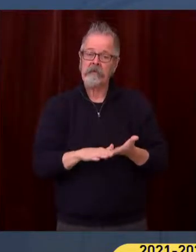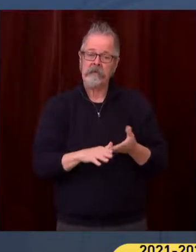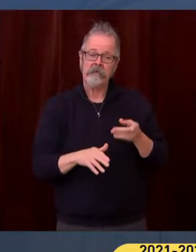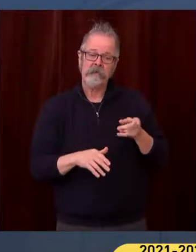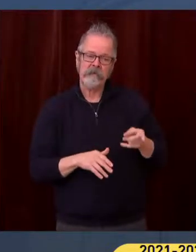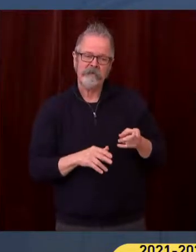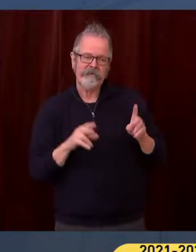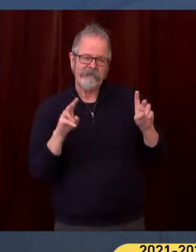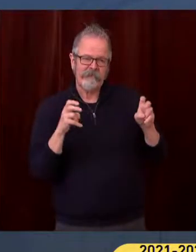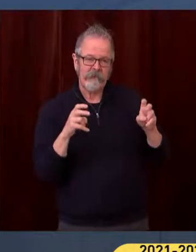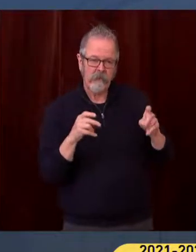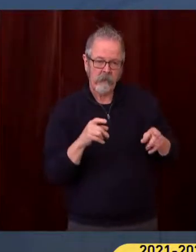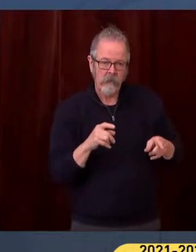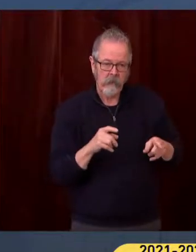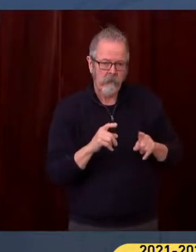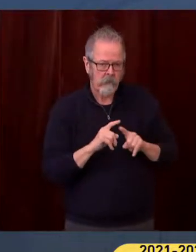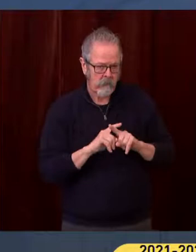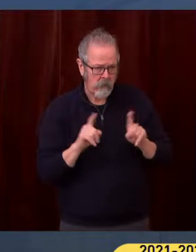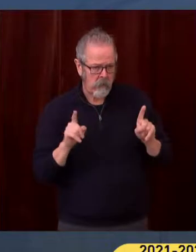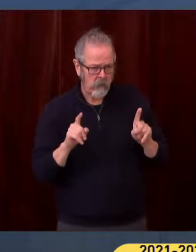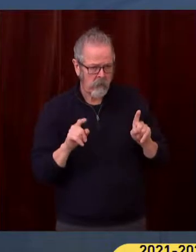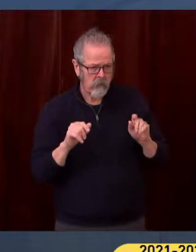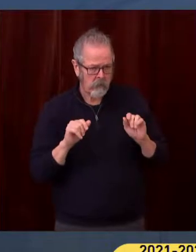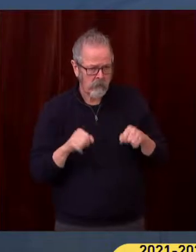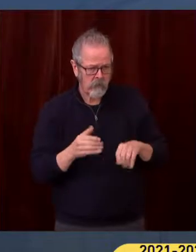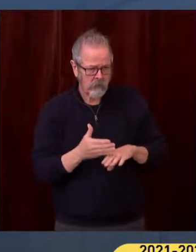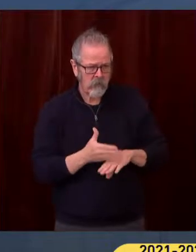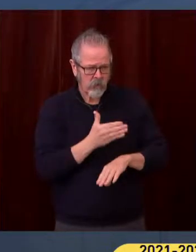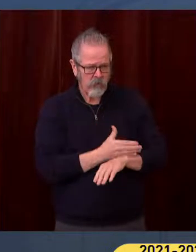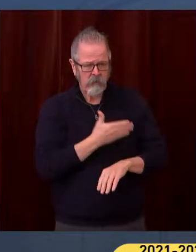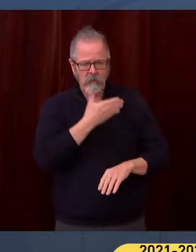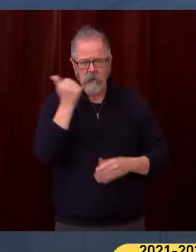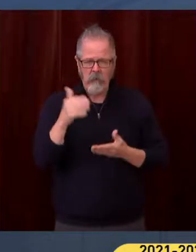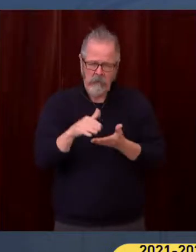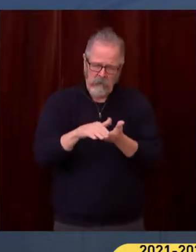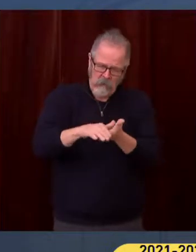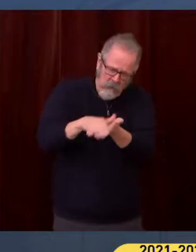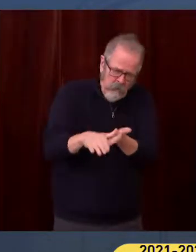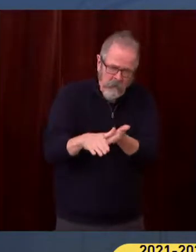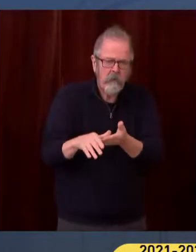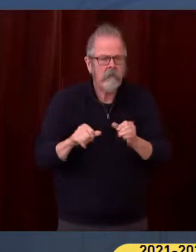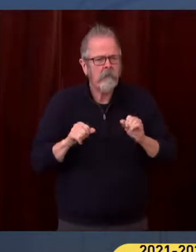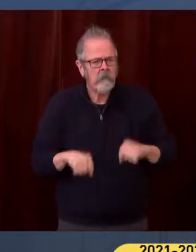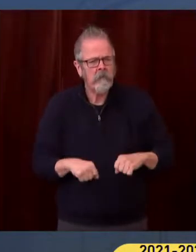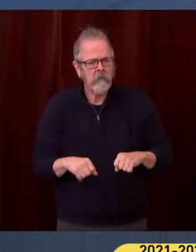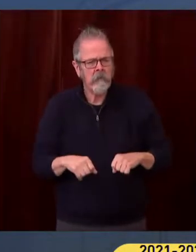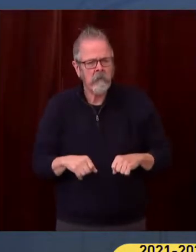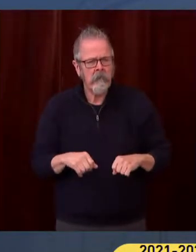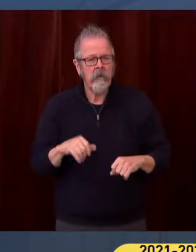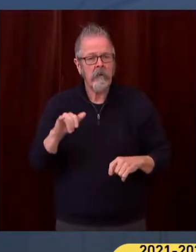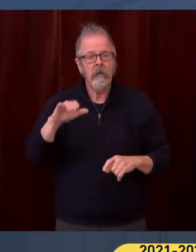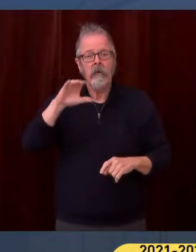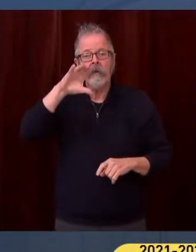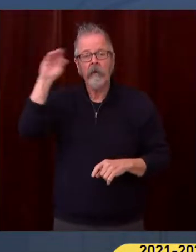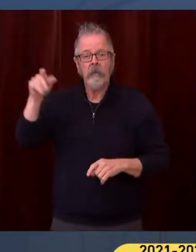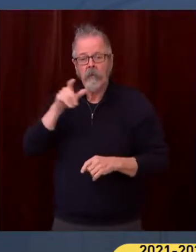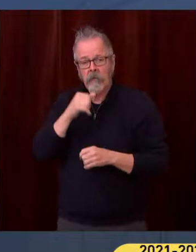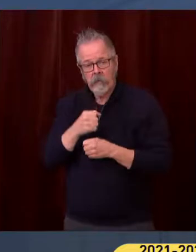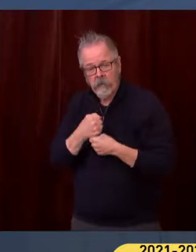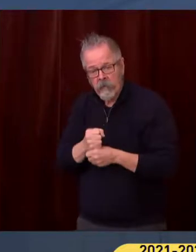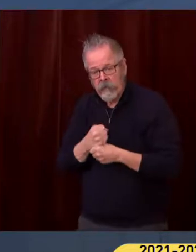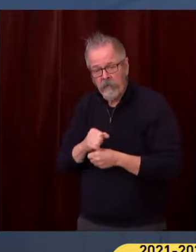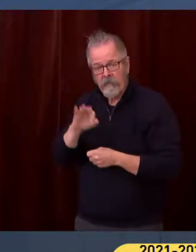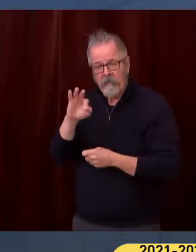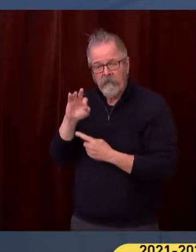implementation of a clean fuel standard to require us to have cleaner fuels. And if we don't break the industry's